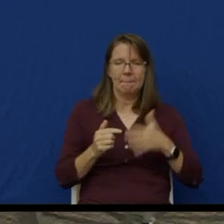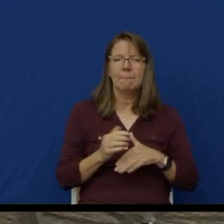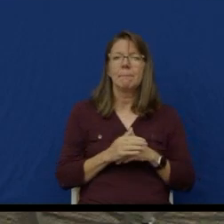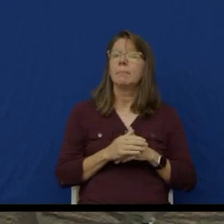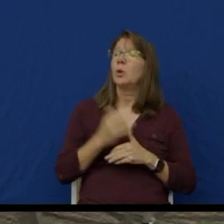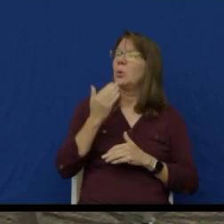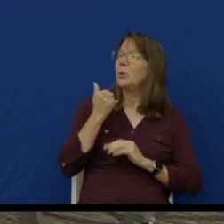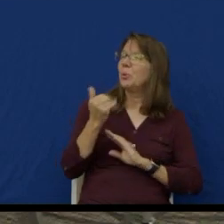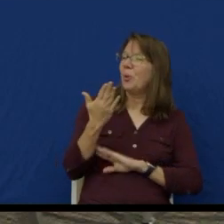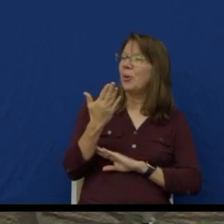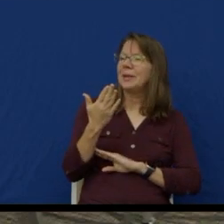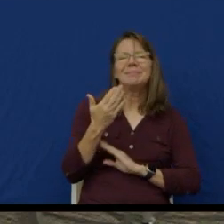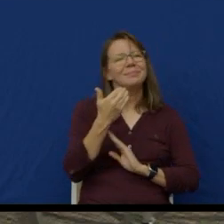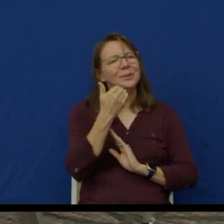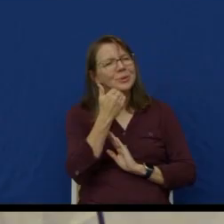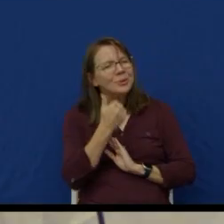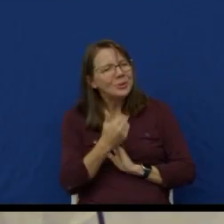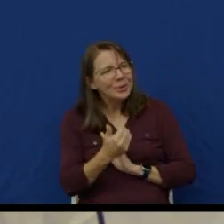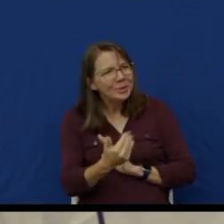Good morning.